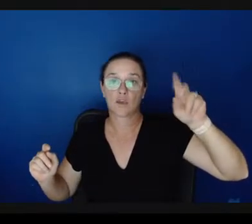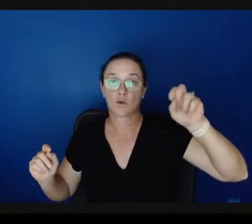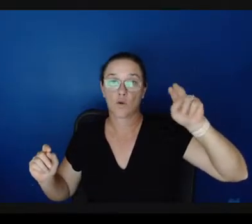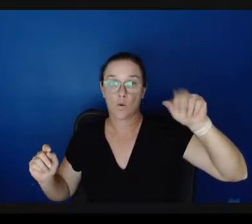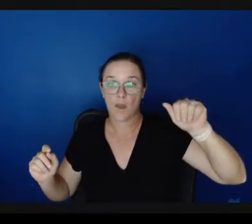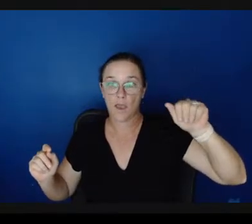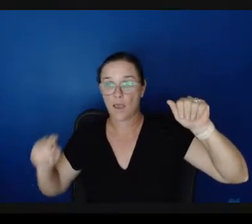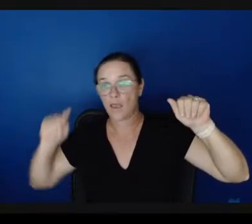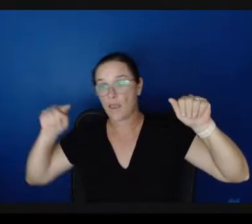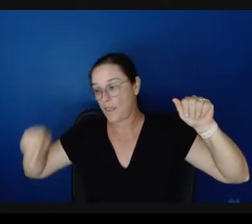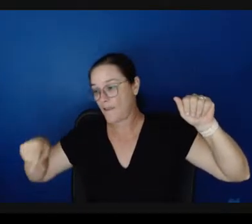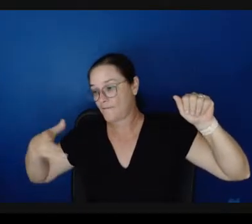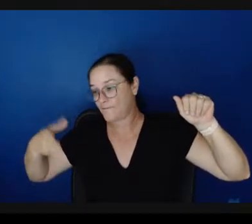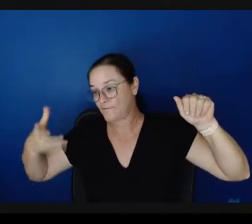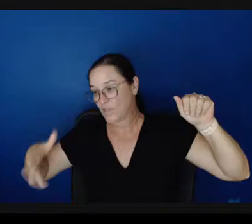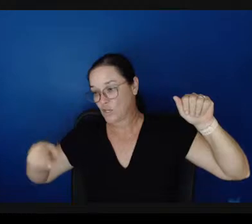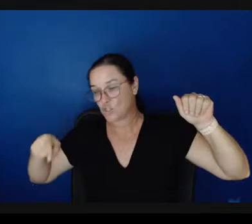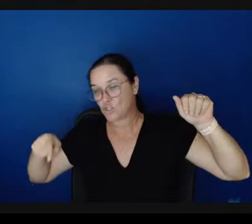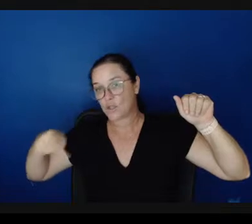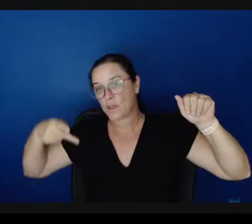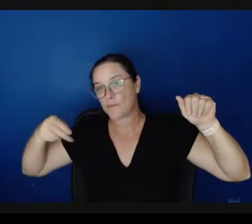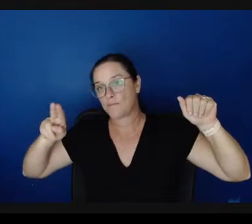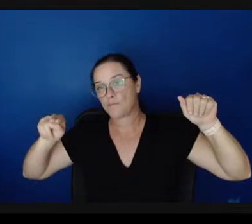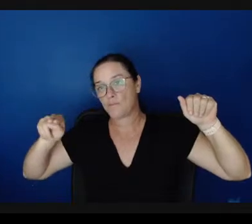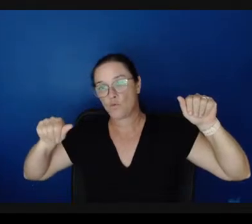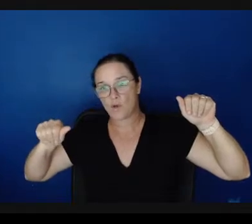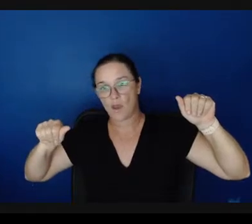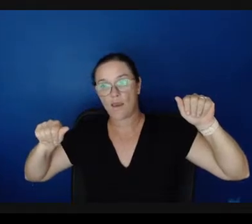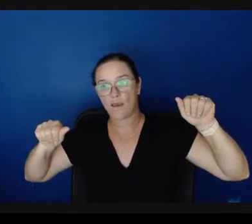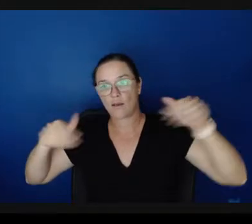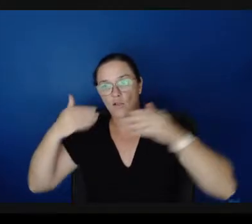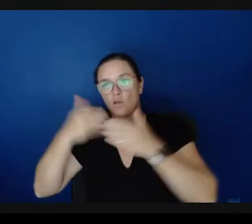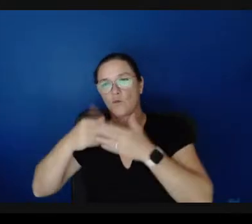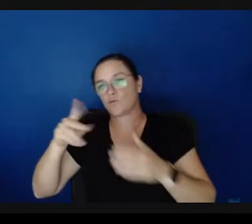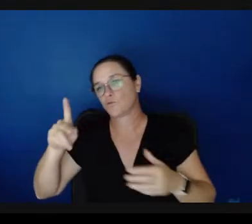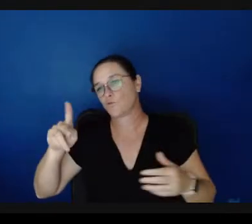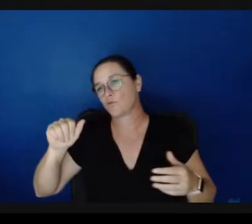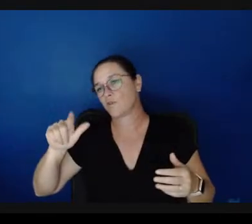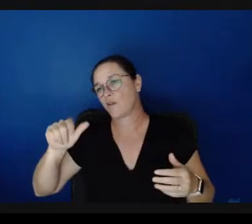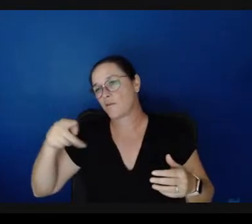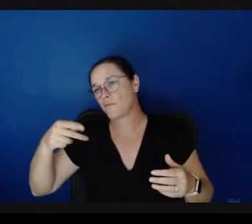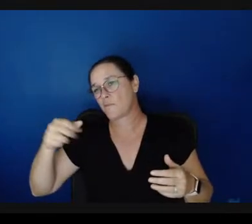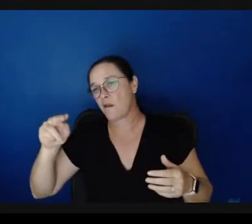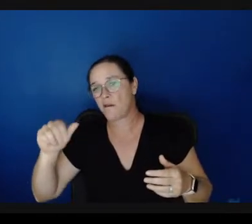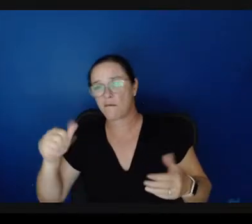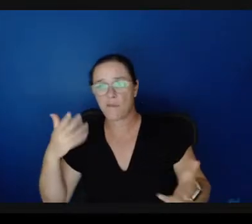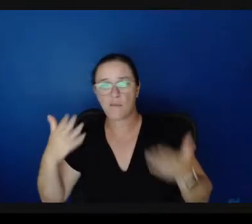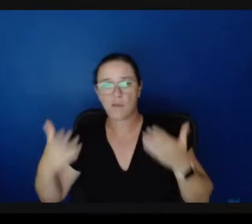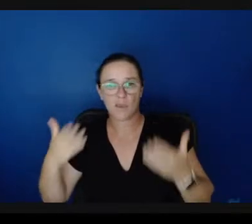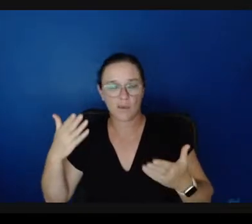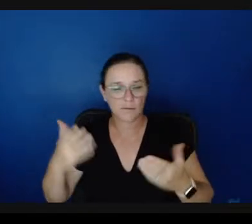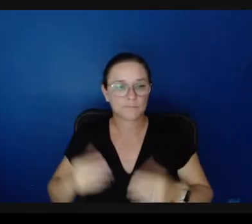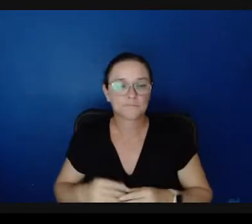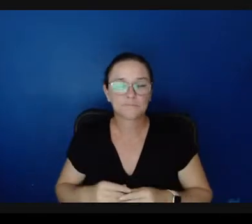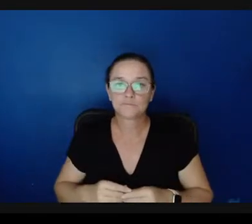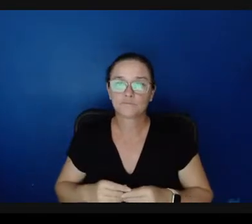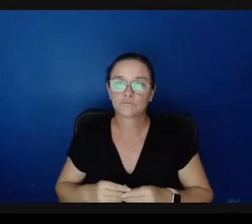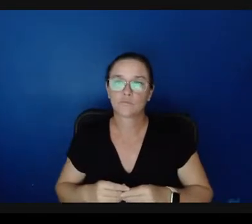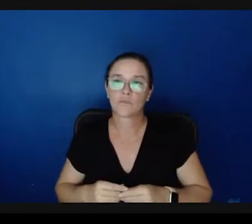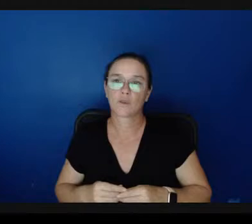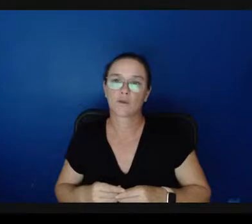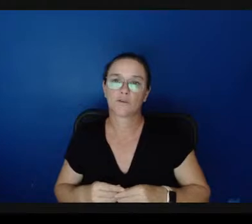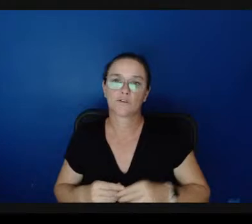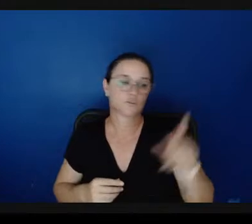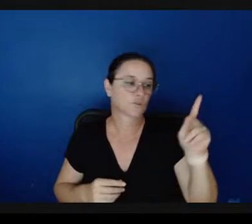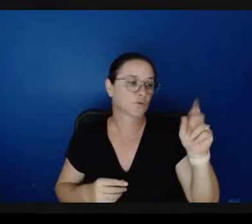down here in the Puna Coast area near Kalapana, perhaps. Right, that's on the left Kona and on the